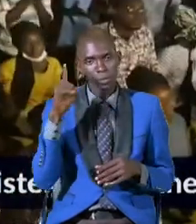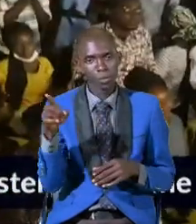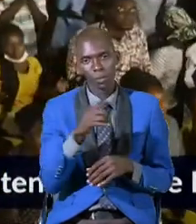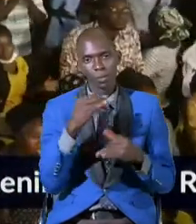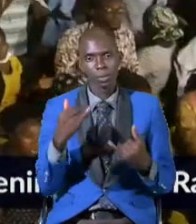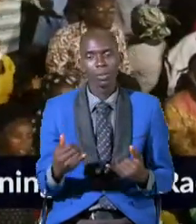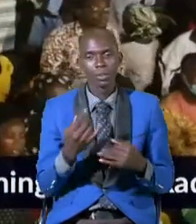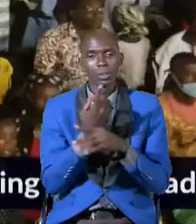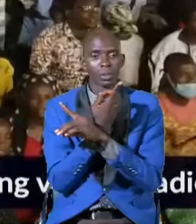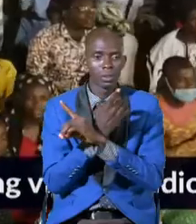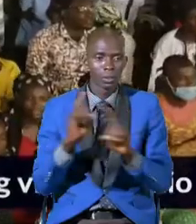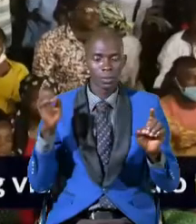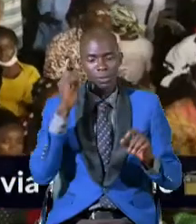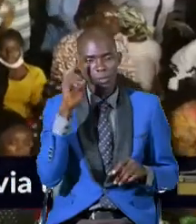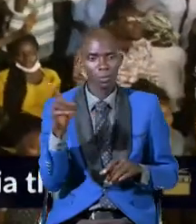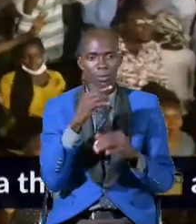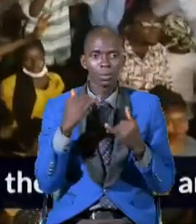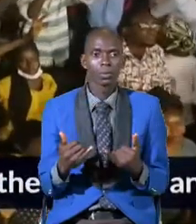Deliverance has come.